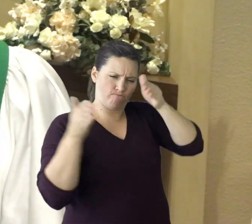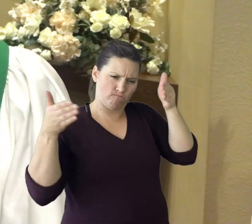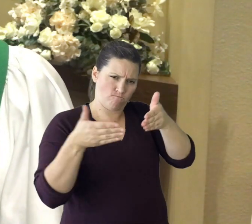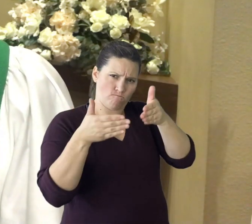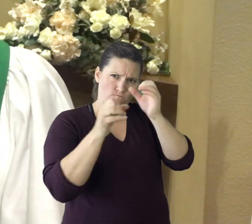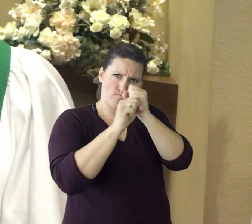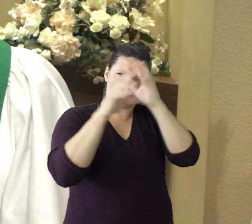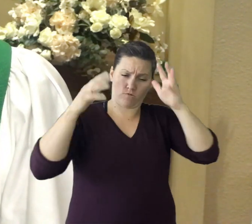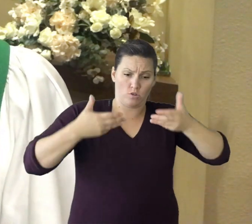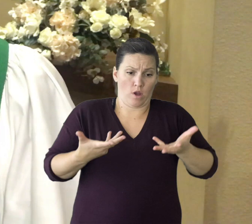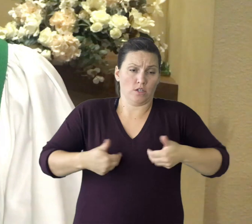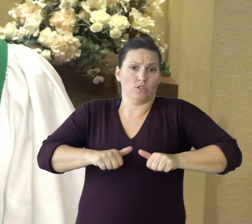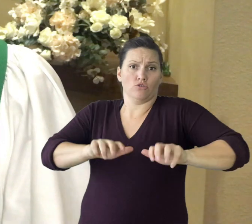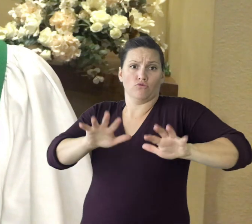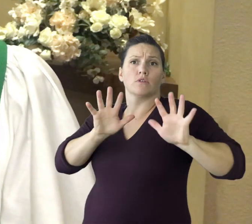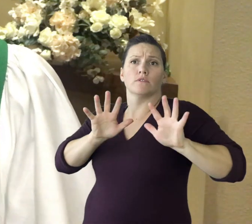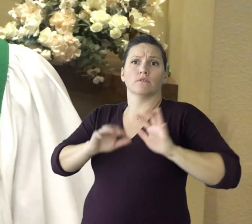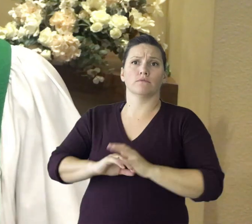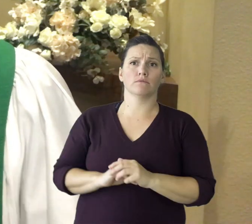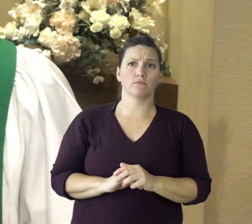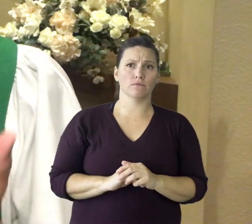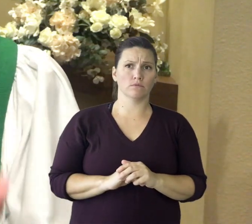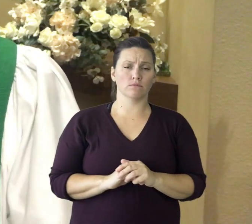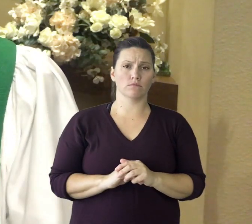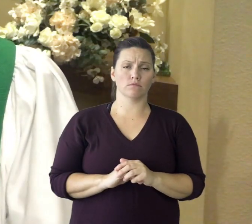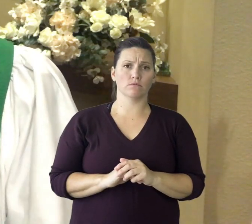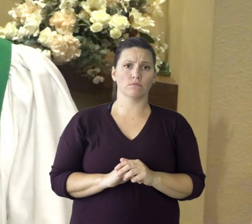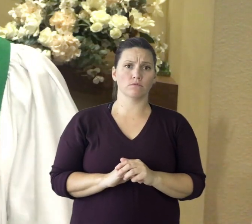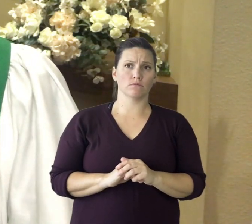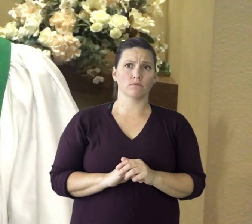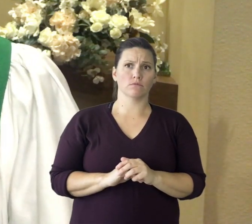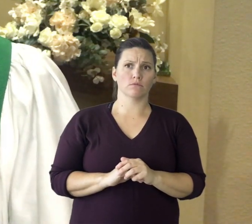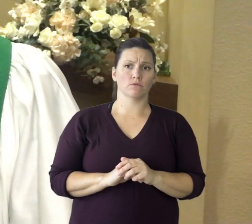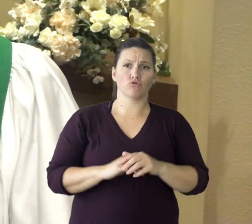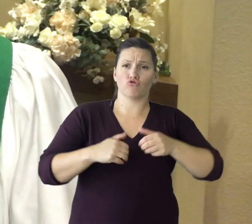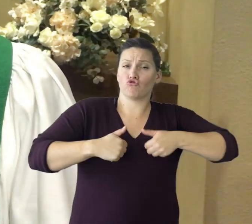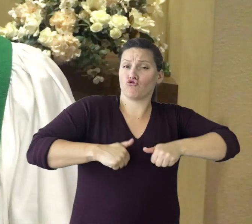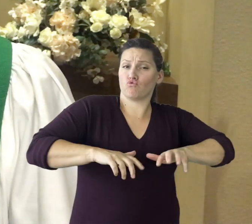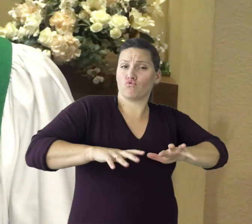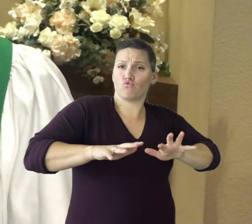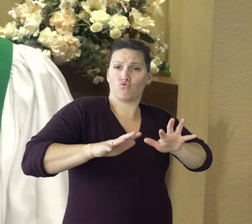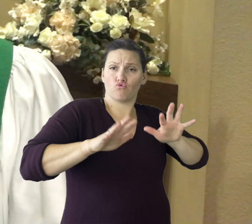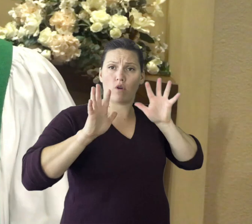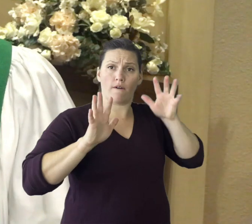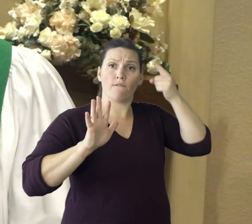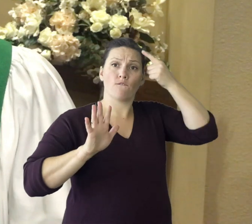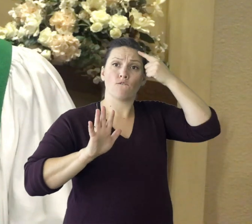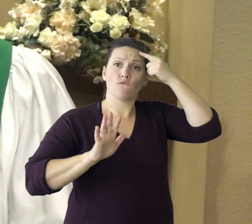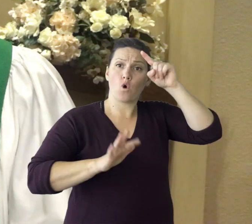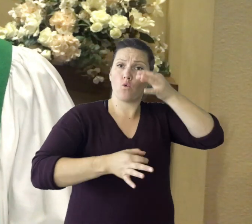the idea of sacrifice, giving up for someone else.